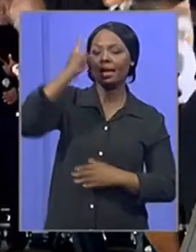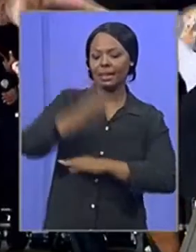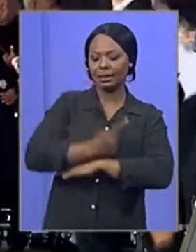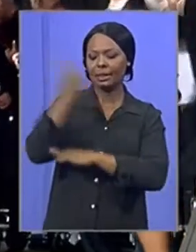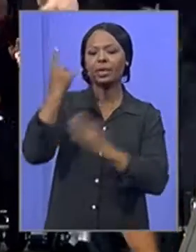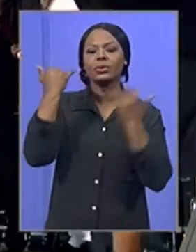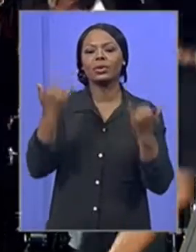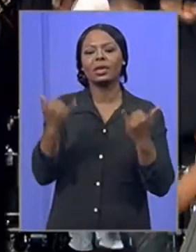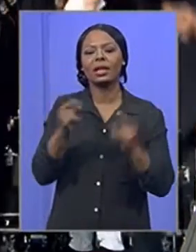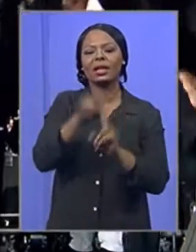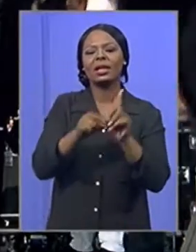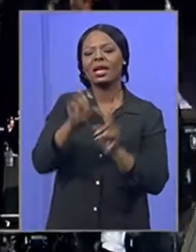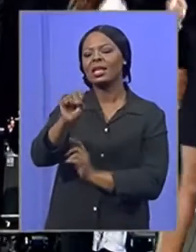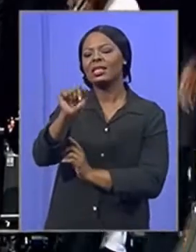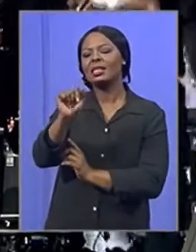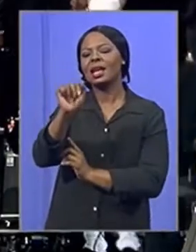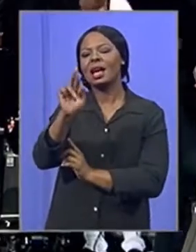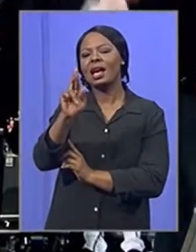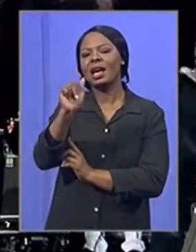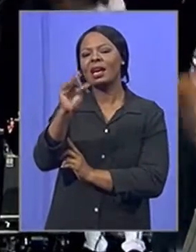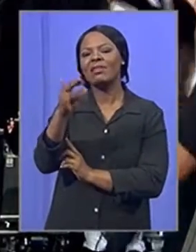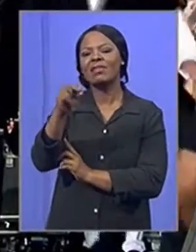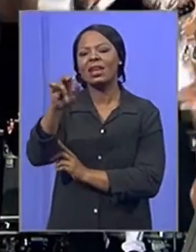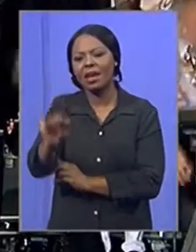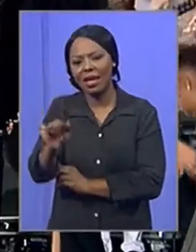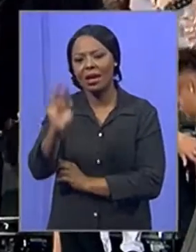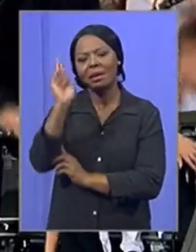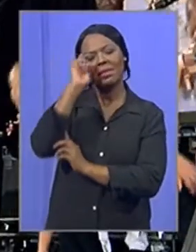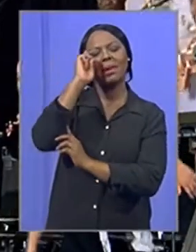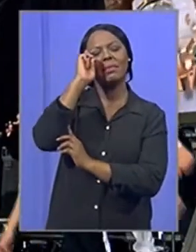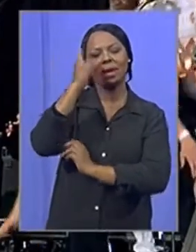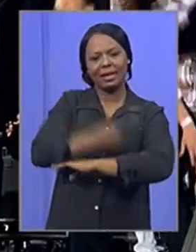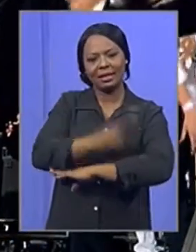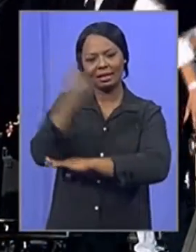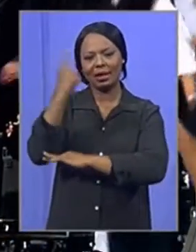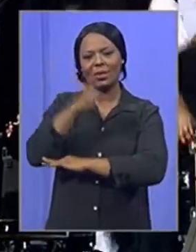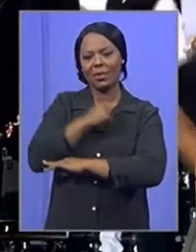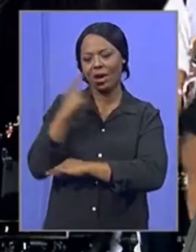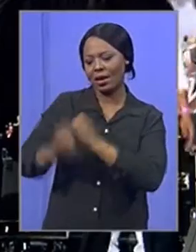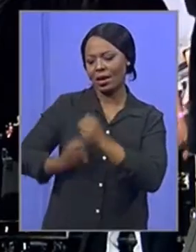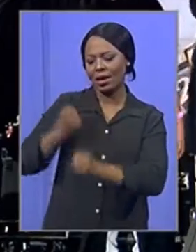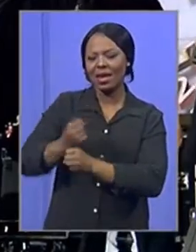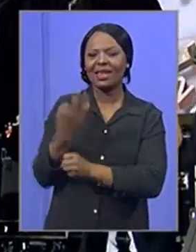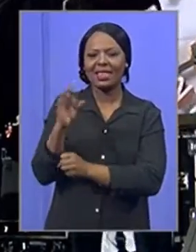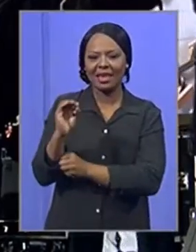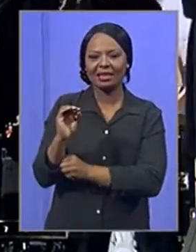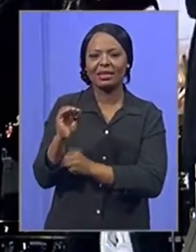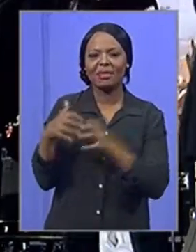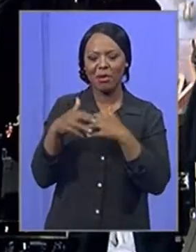wa setshwantsho sa Sarafina o tshwantsheditsweng teng fano le ona o tlotlomaleditswe dingwaga di le 30.